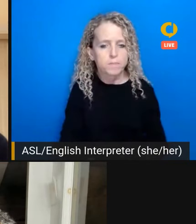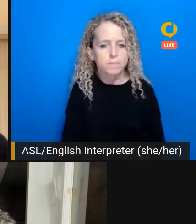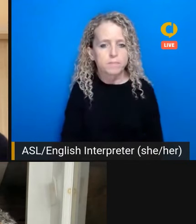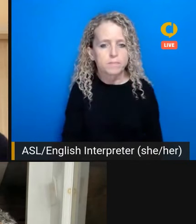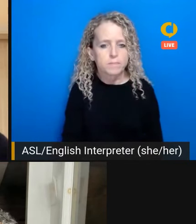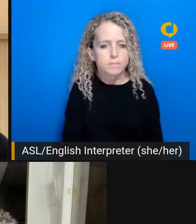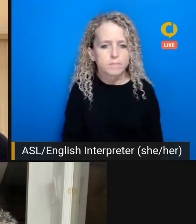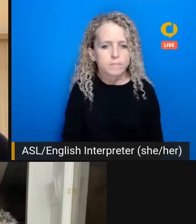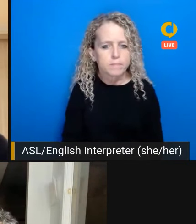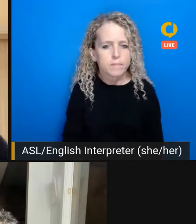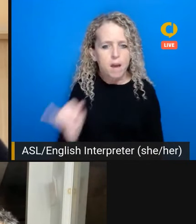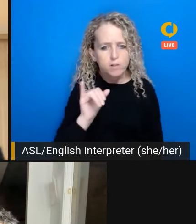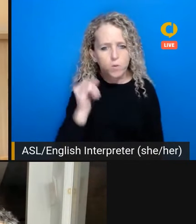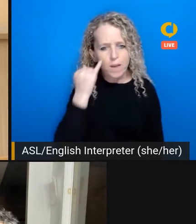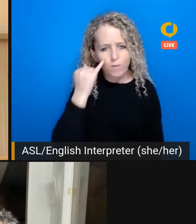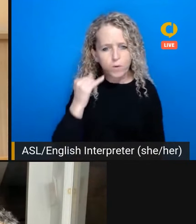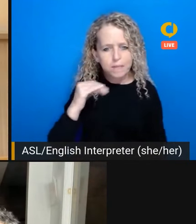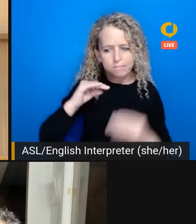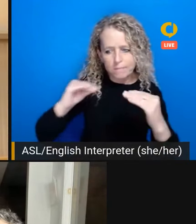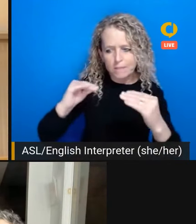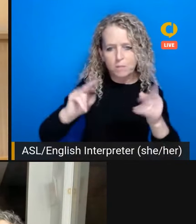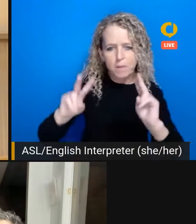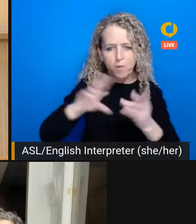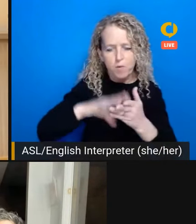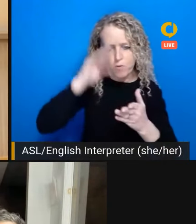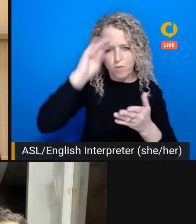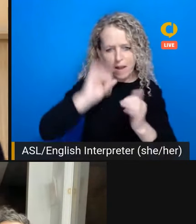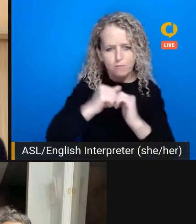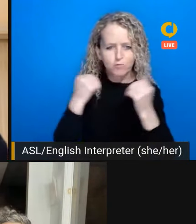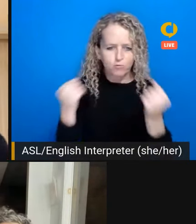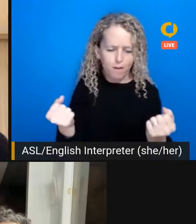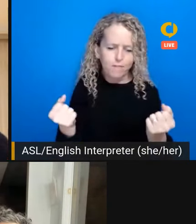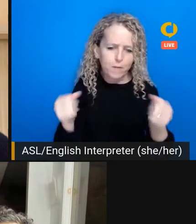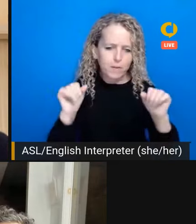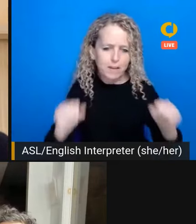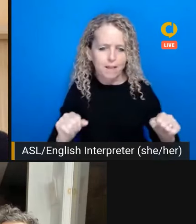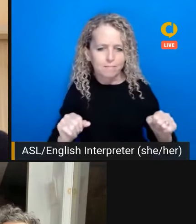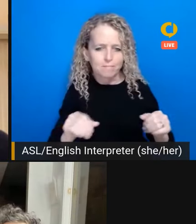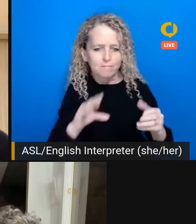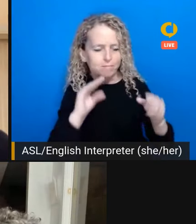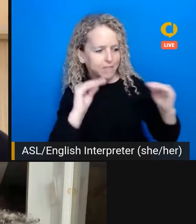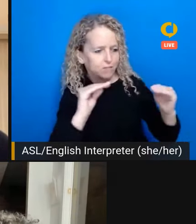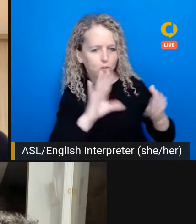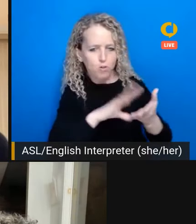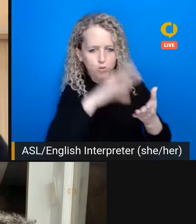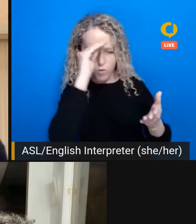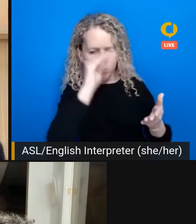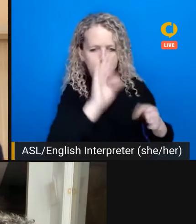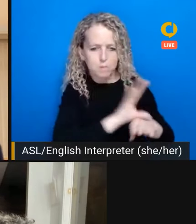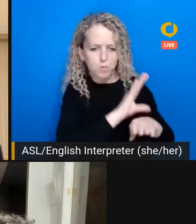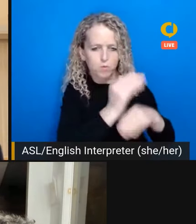learn how to drive, I think this is possible. I totally agree with Nur. I mean, I think that